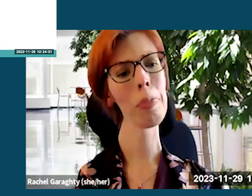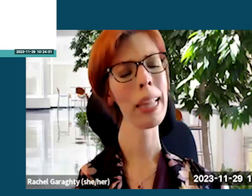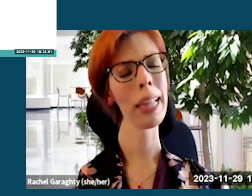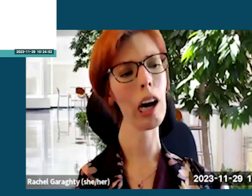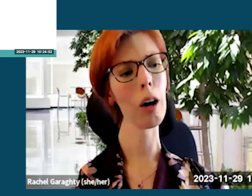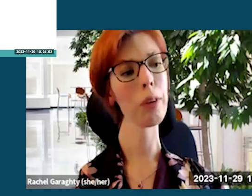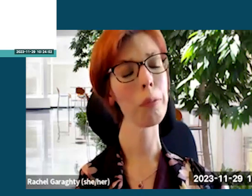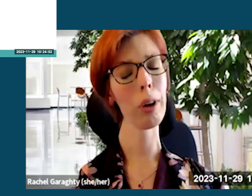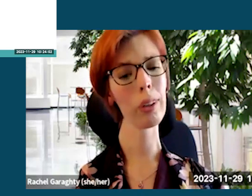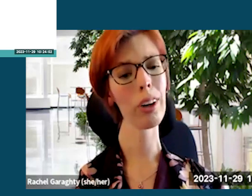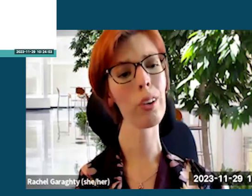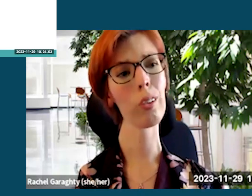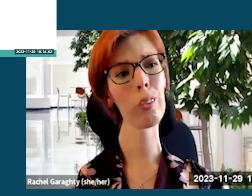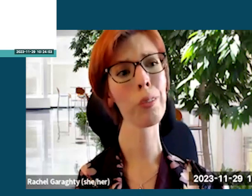by